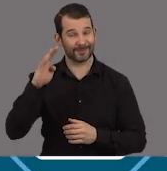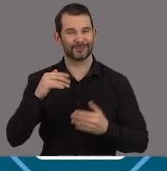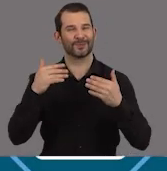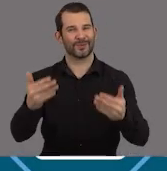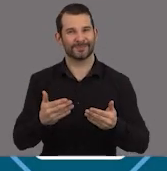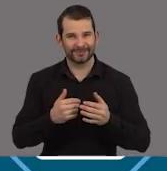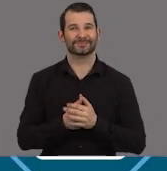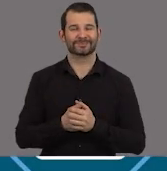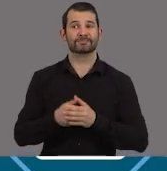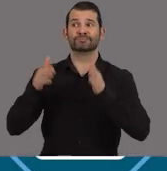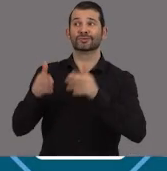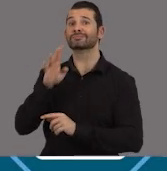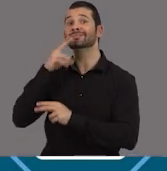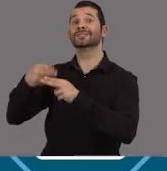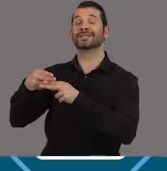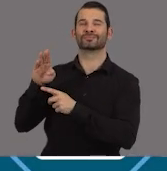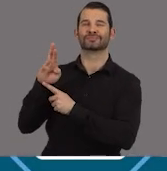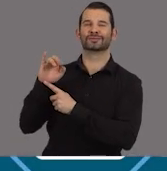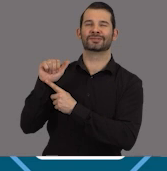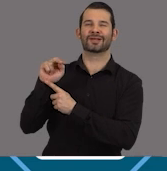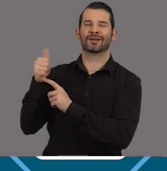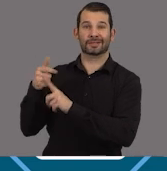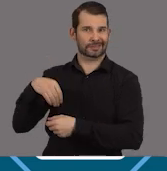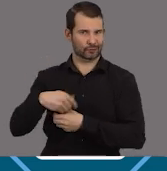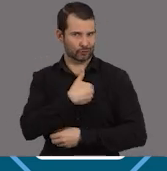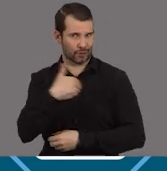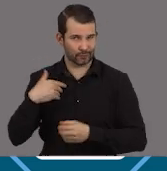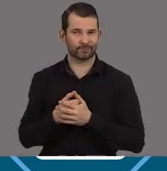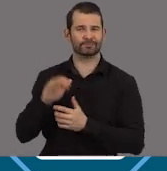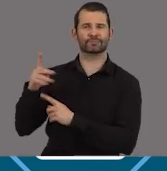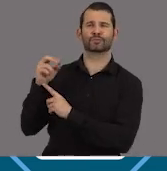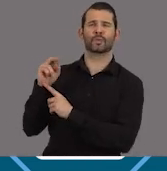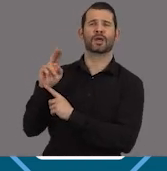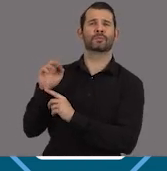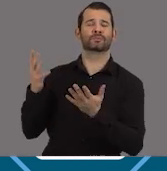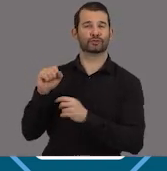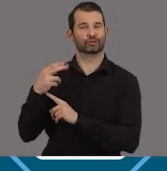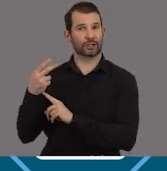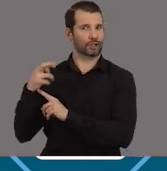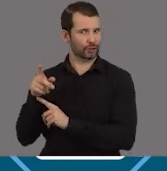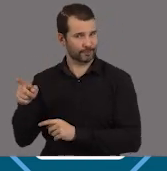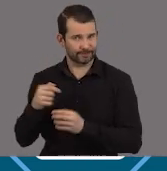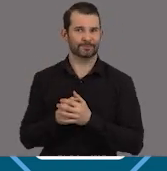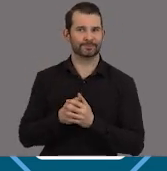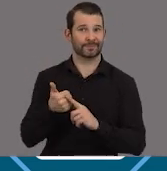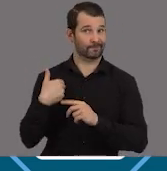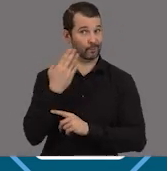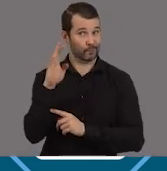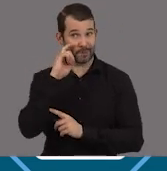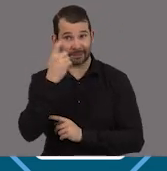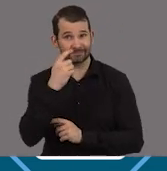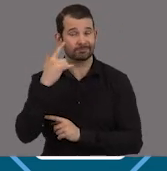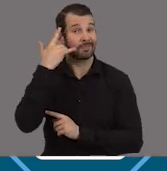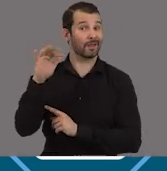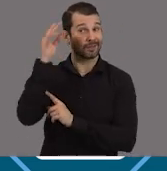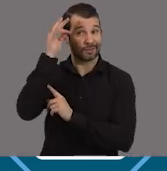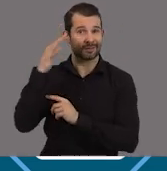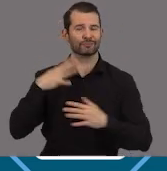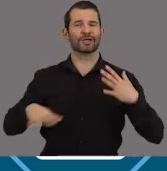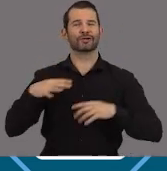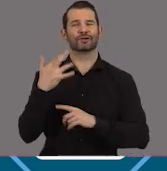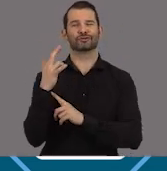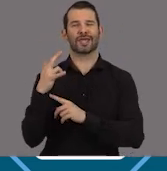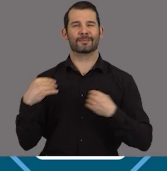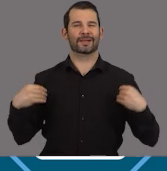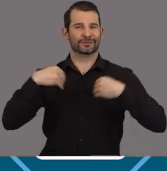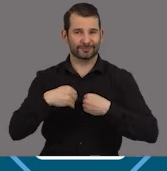Hello and welcome. My name is Brianna and I'm in Toronto. My pronouns are she, her. I have blue eyes, blonde hair, and